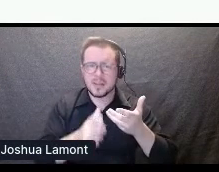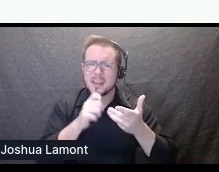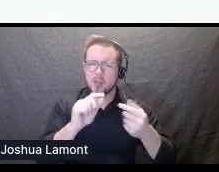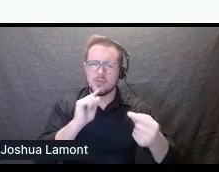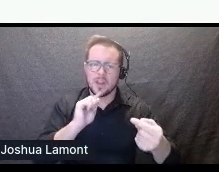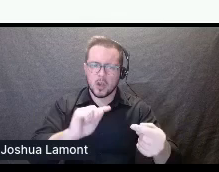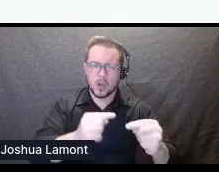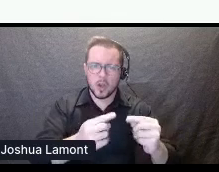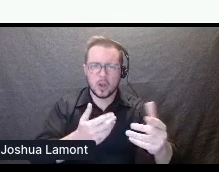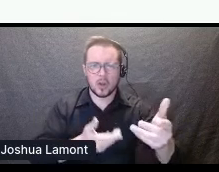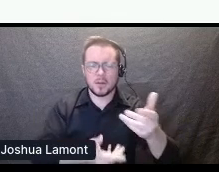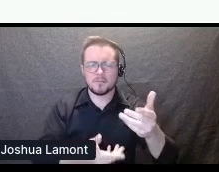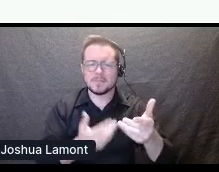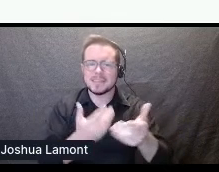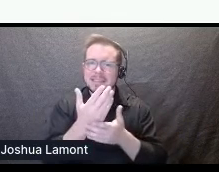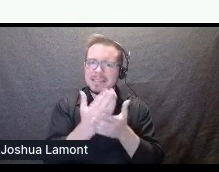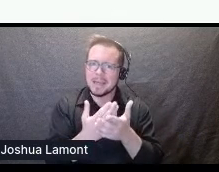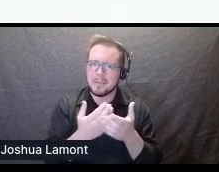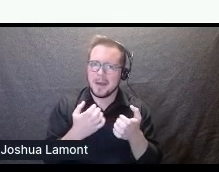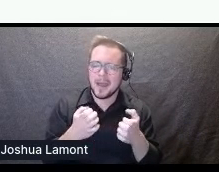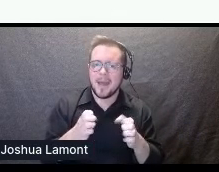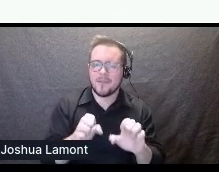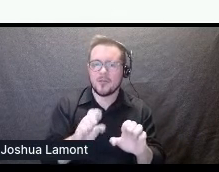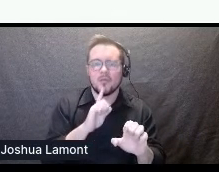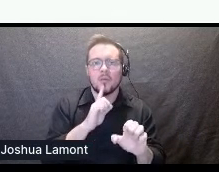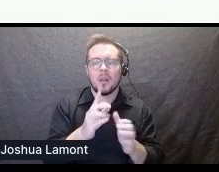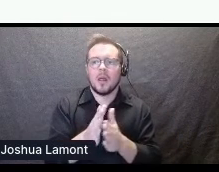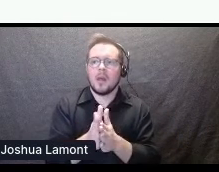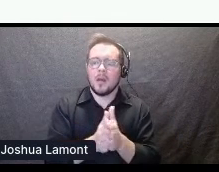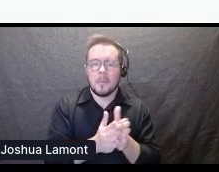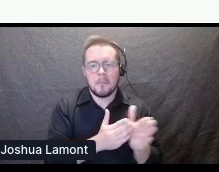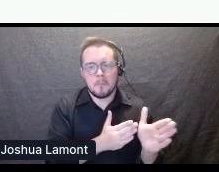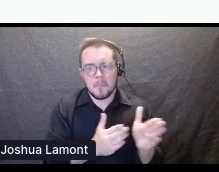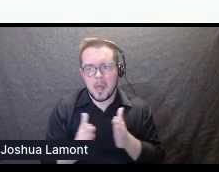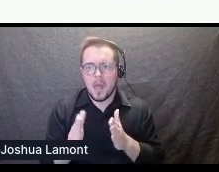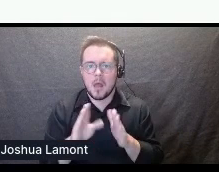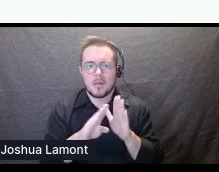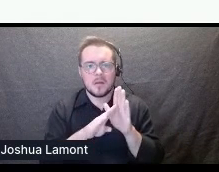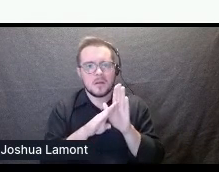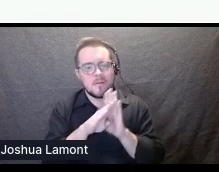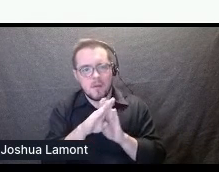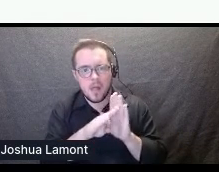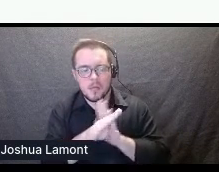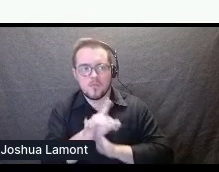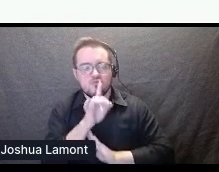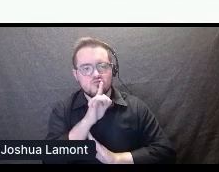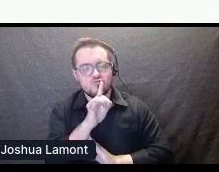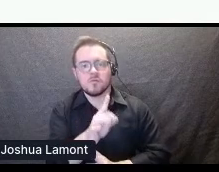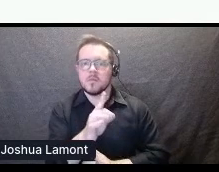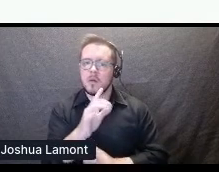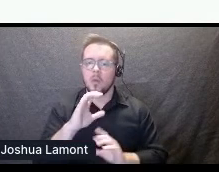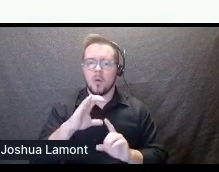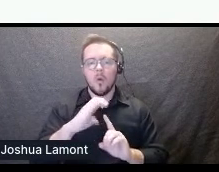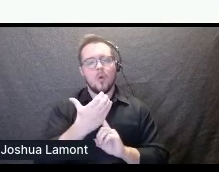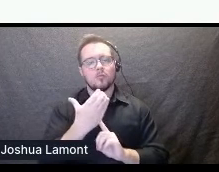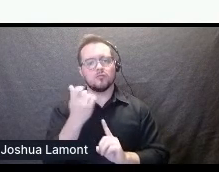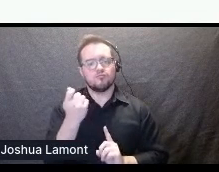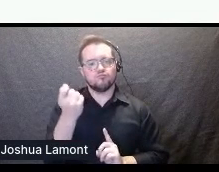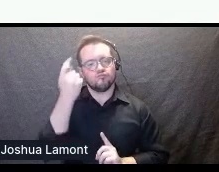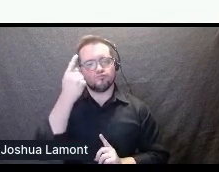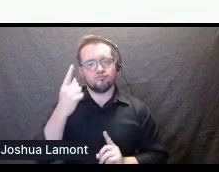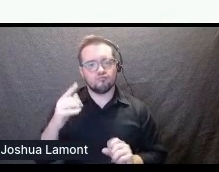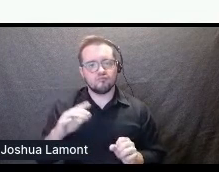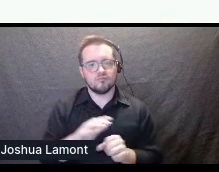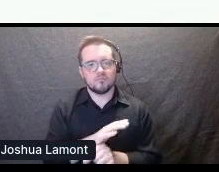takes some effort and some real intentionality to develop a rigorous cultural competency. We have to